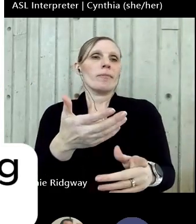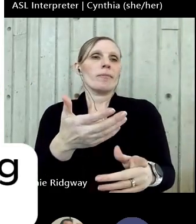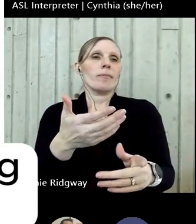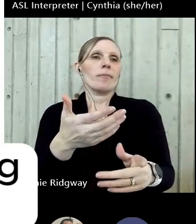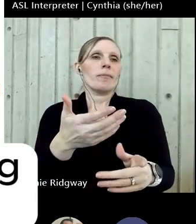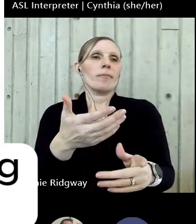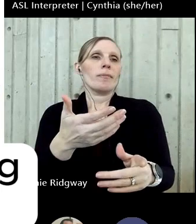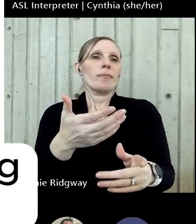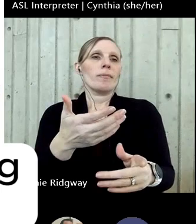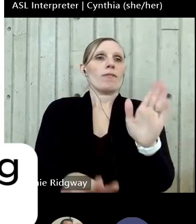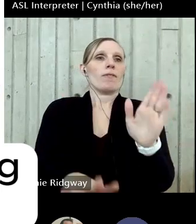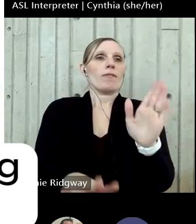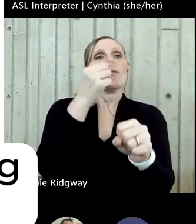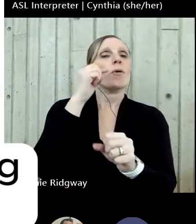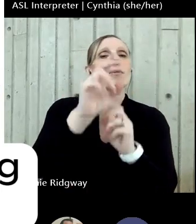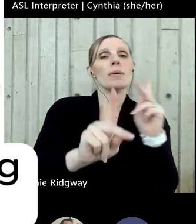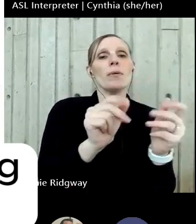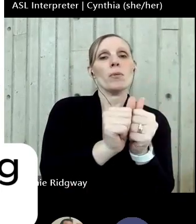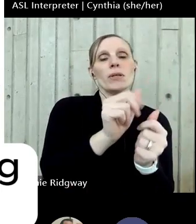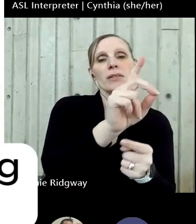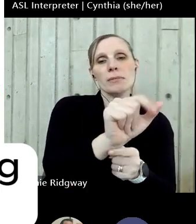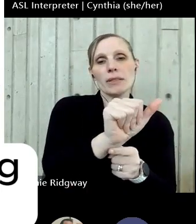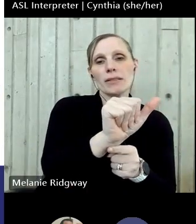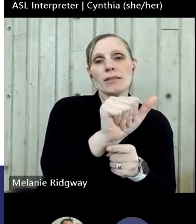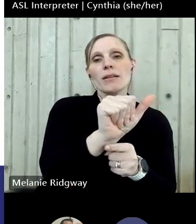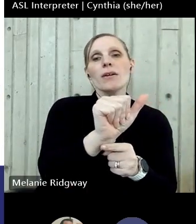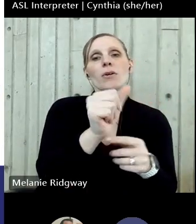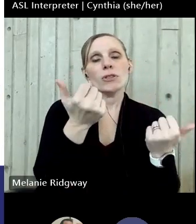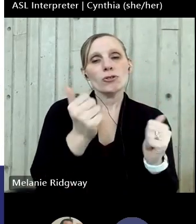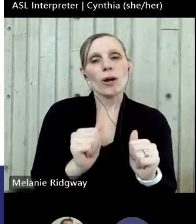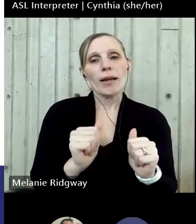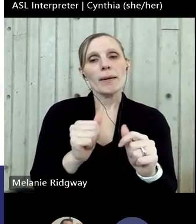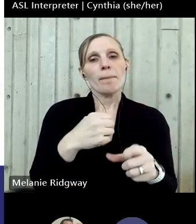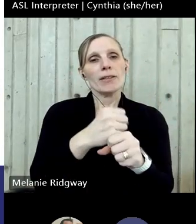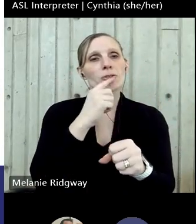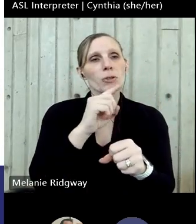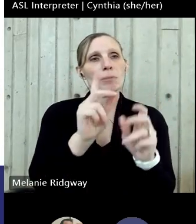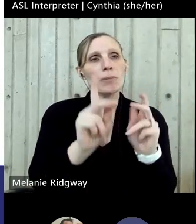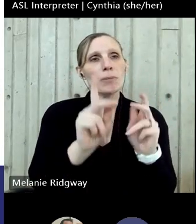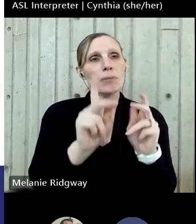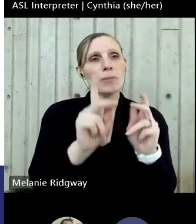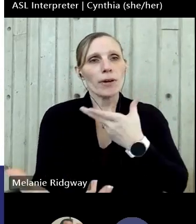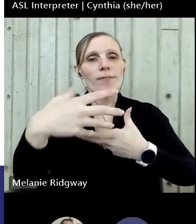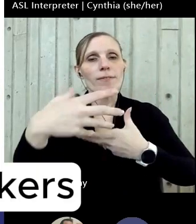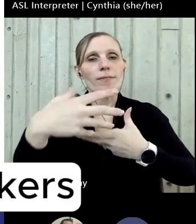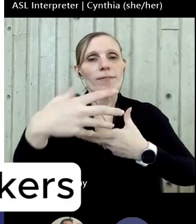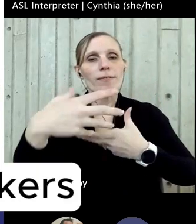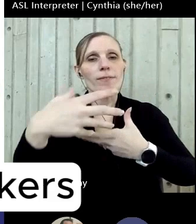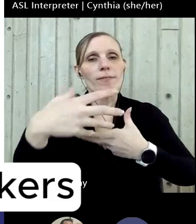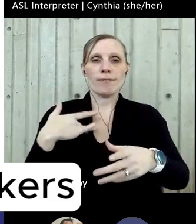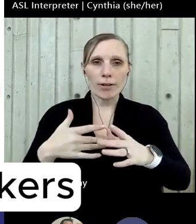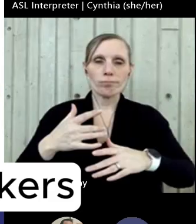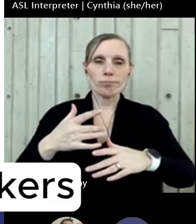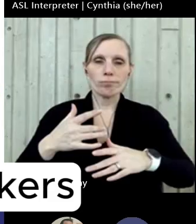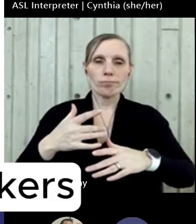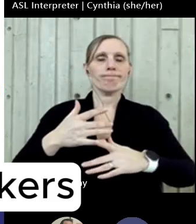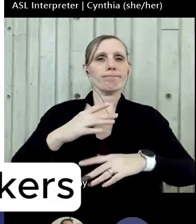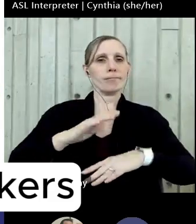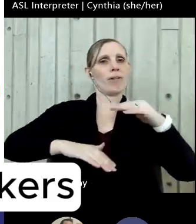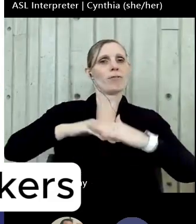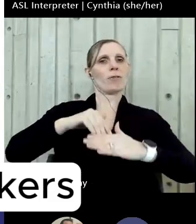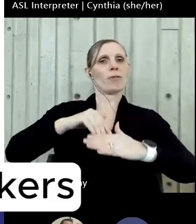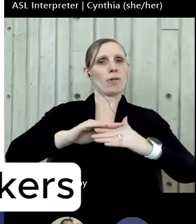being inclusive and having belonging. We provide a trusted, caring, and